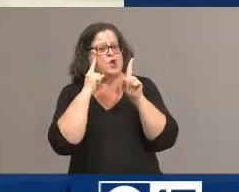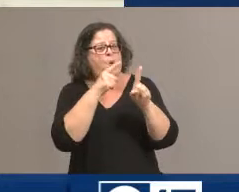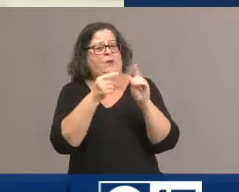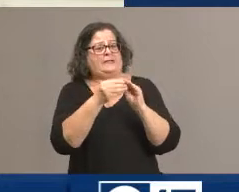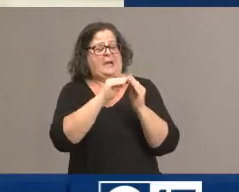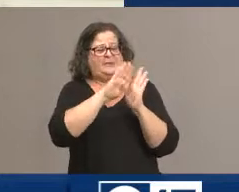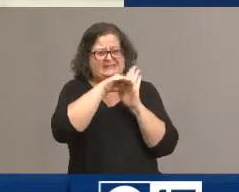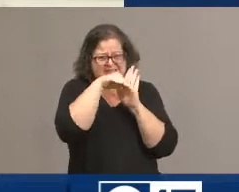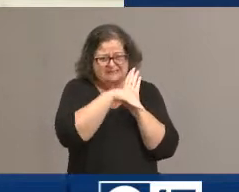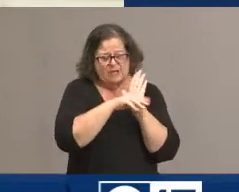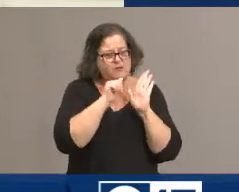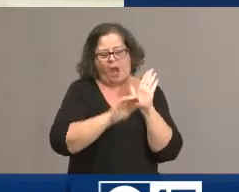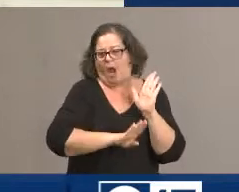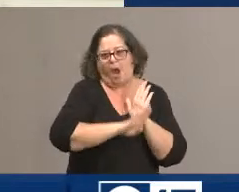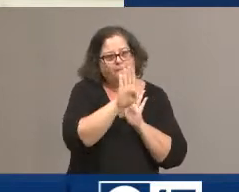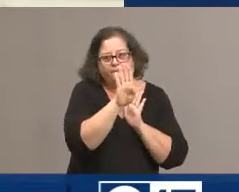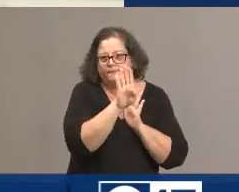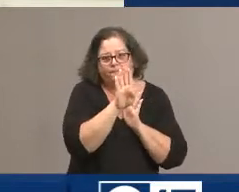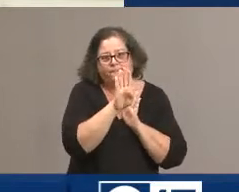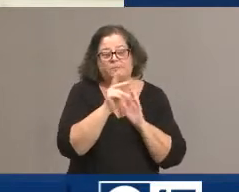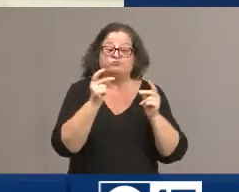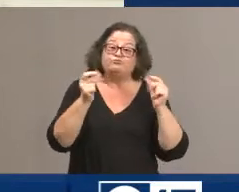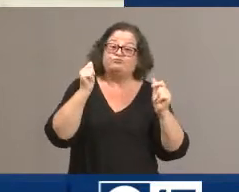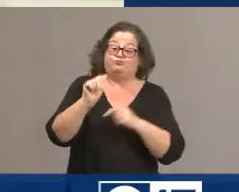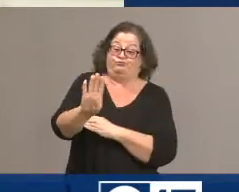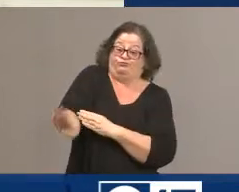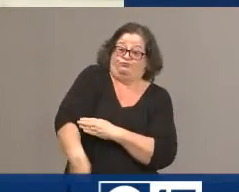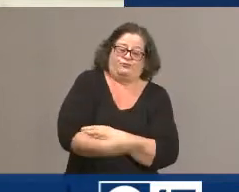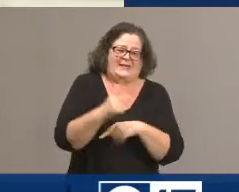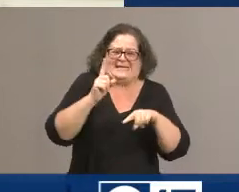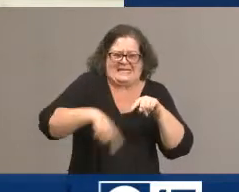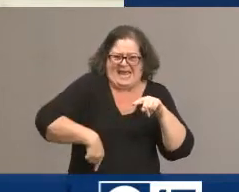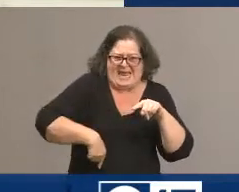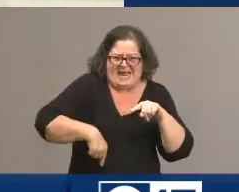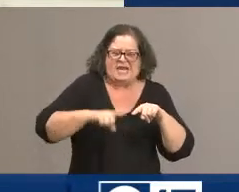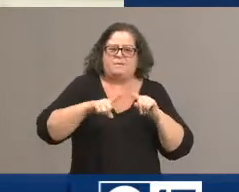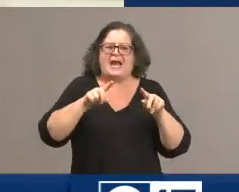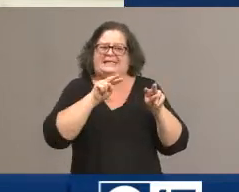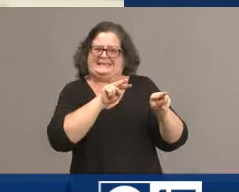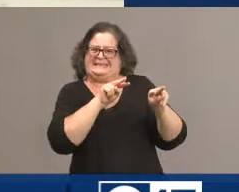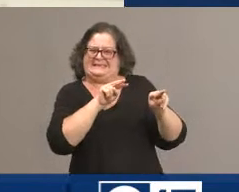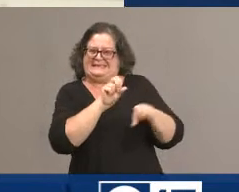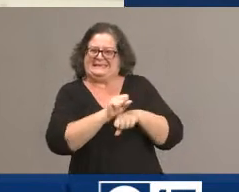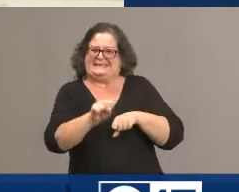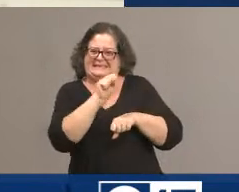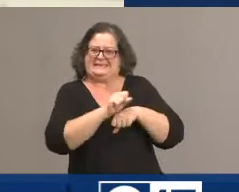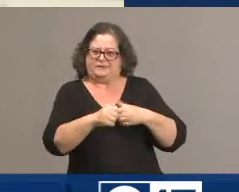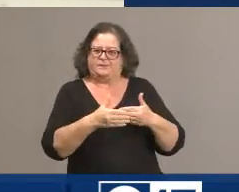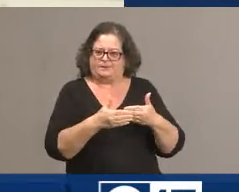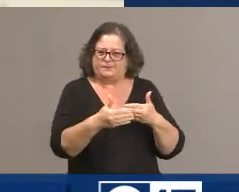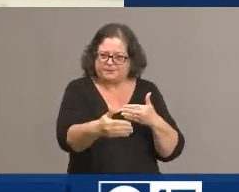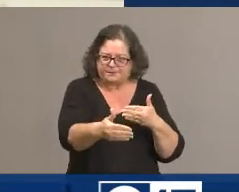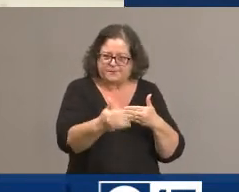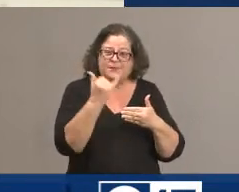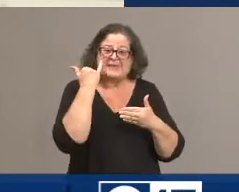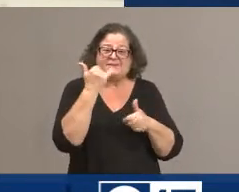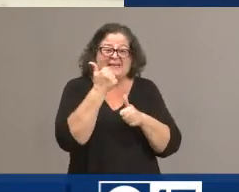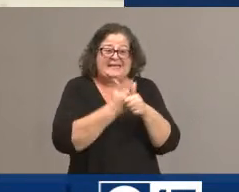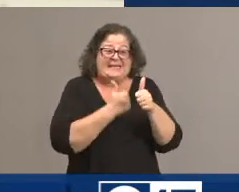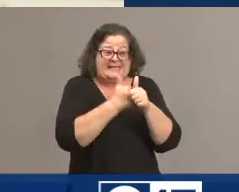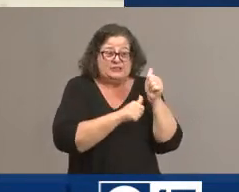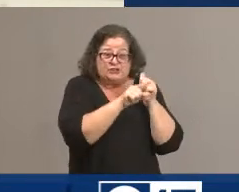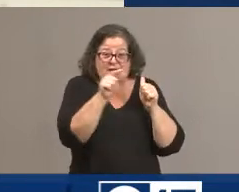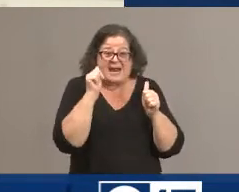it will happen. And if every Arizonan will join in this and follow these steps,